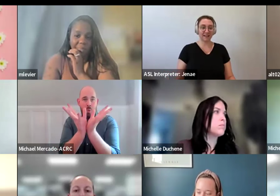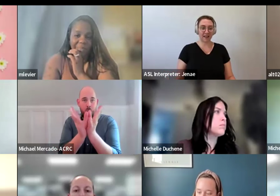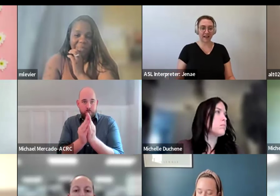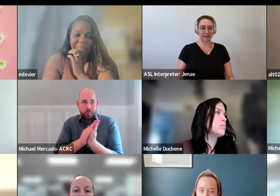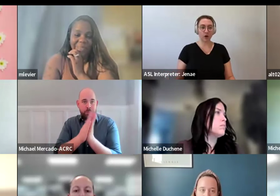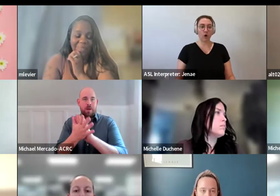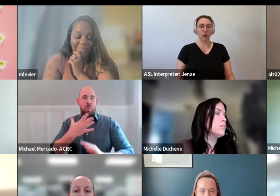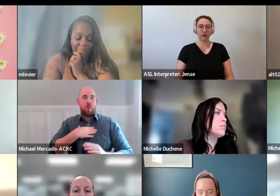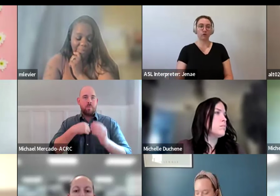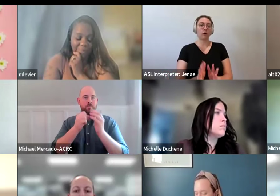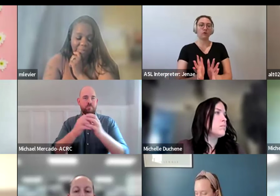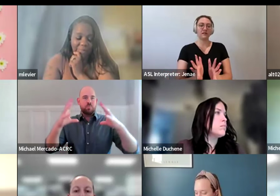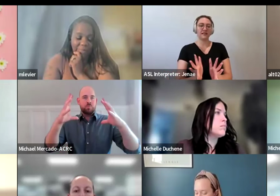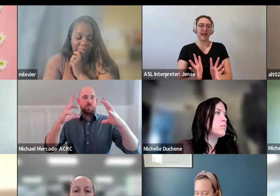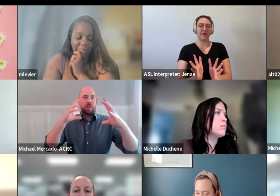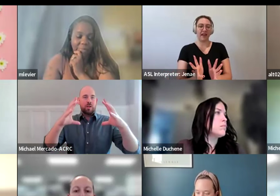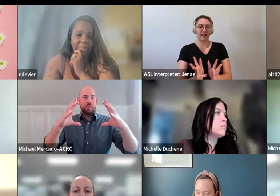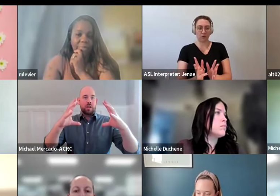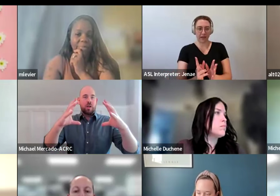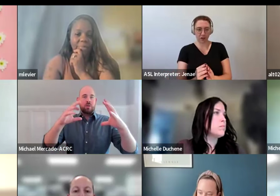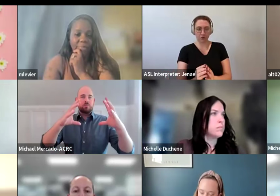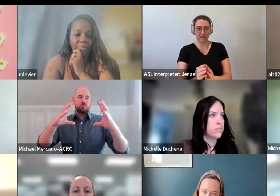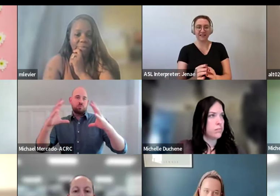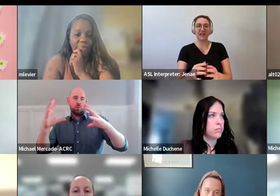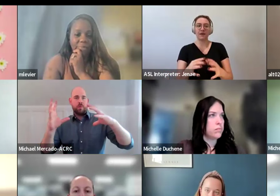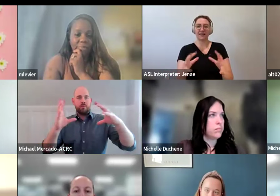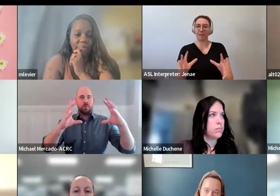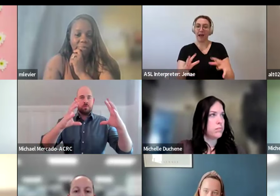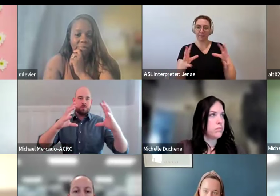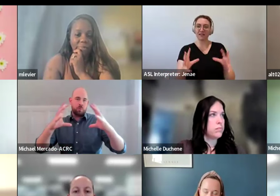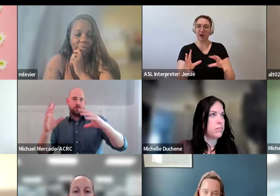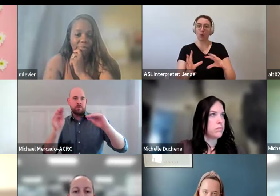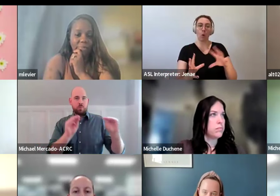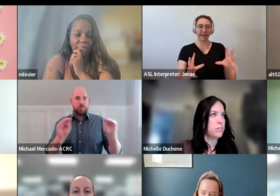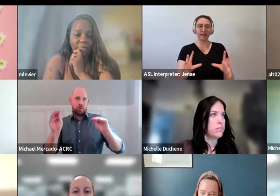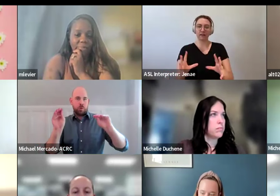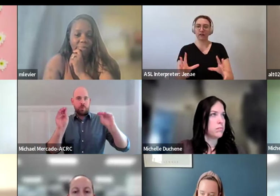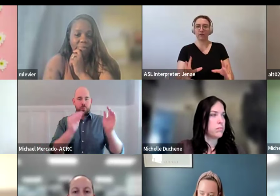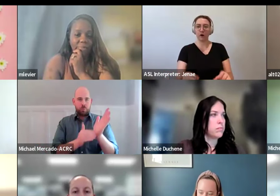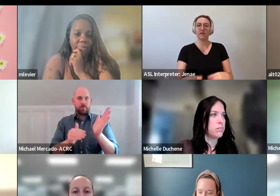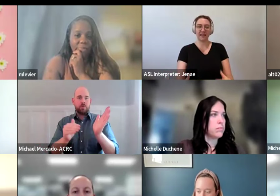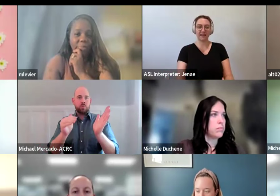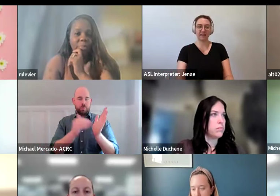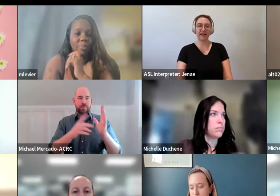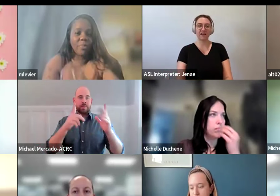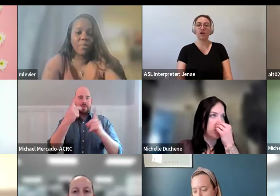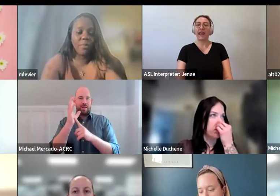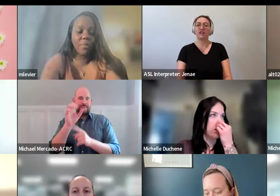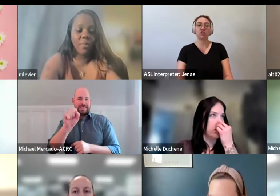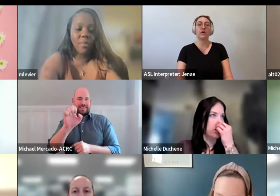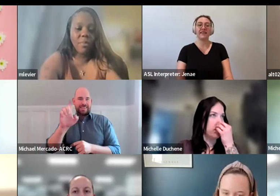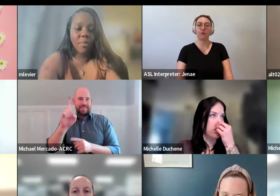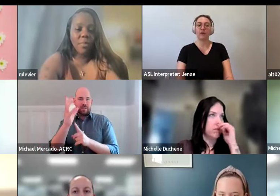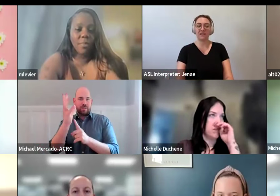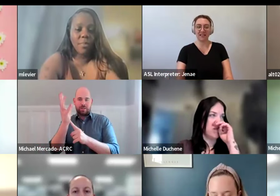of the dandelion where it grows and then it closes and you get that pappus, that white from the dandelion,